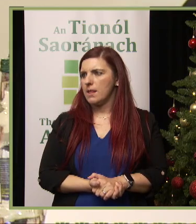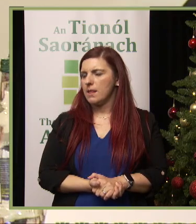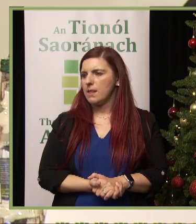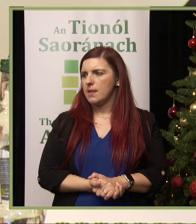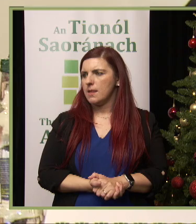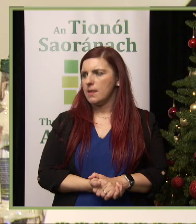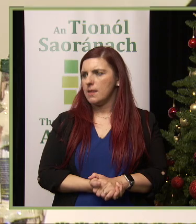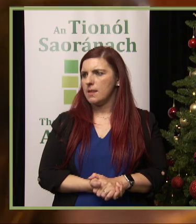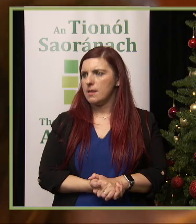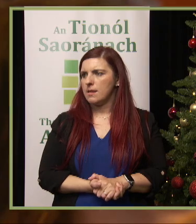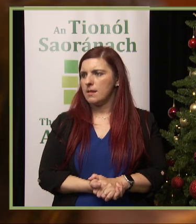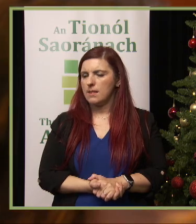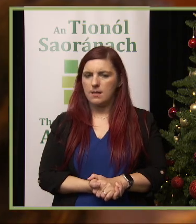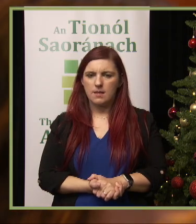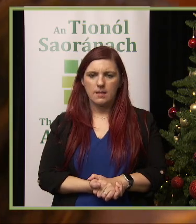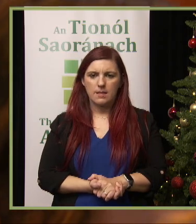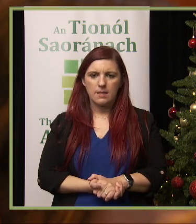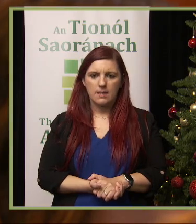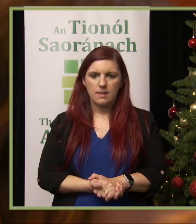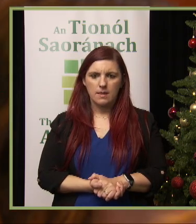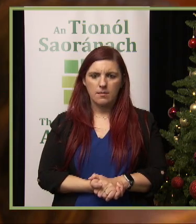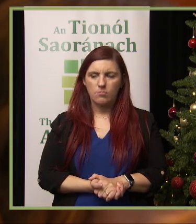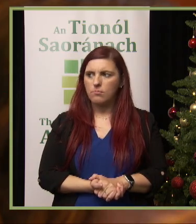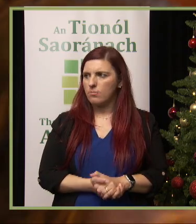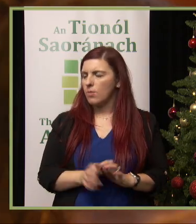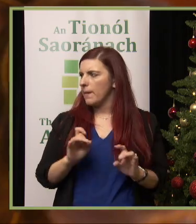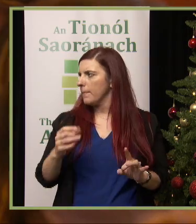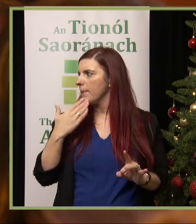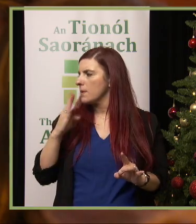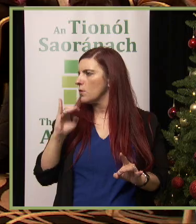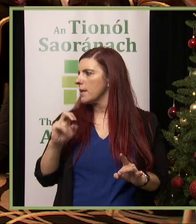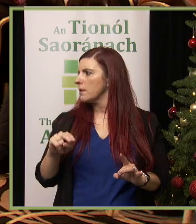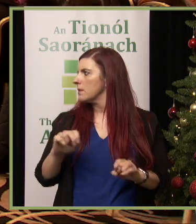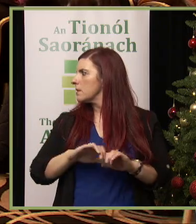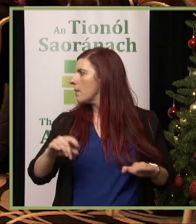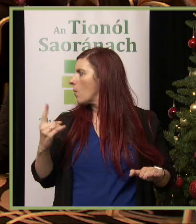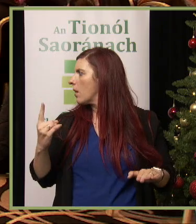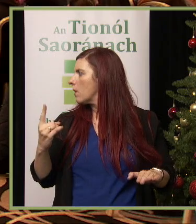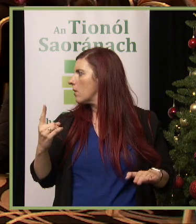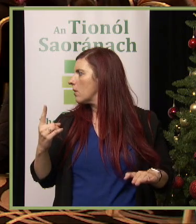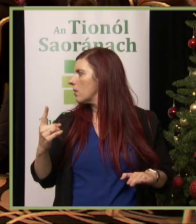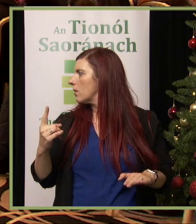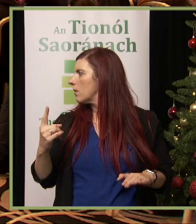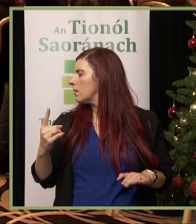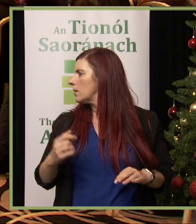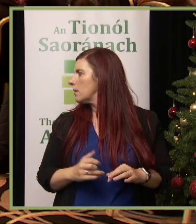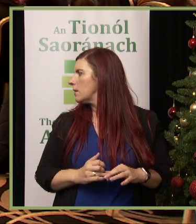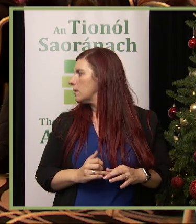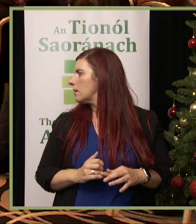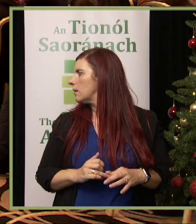used in the phrasing of this as well. Okay, thank you, Brendan. And table 1, can we get a microphone to table 1, please?